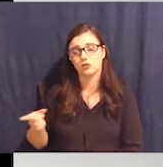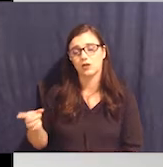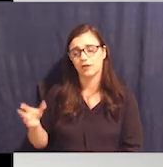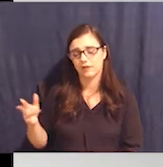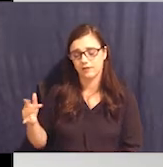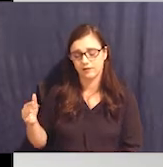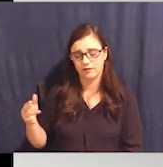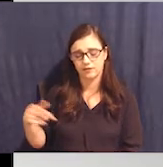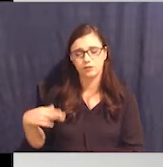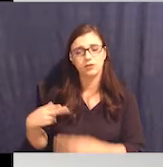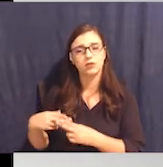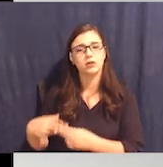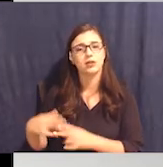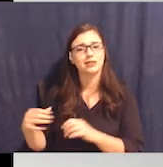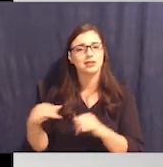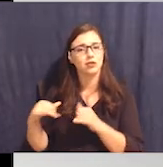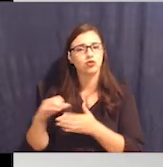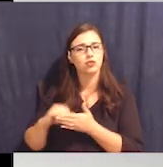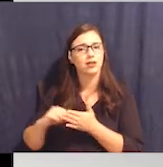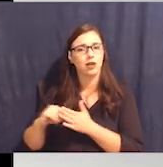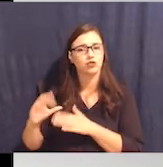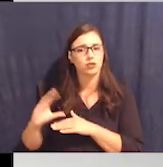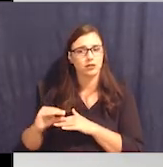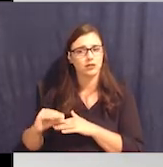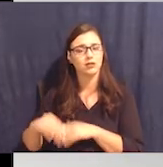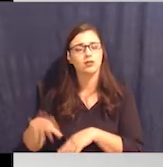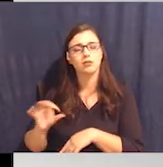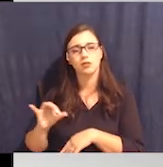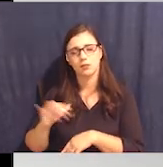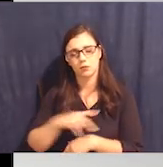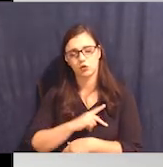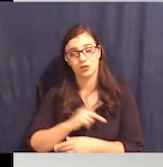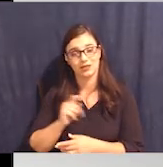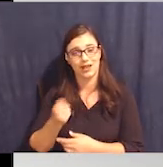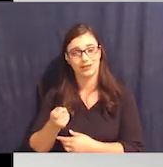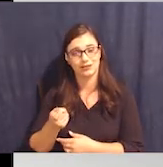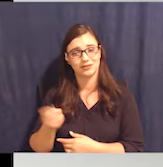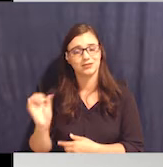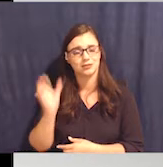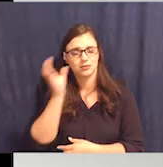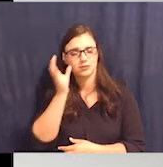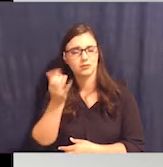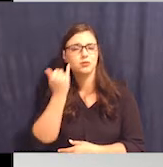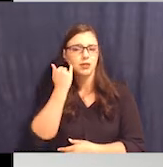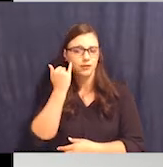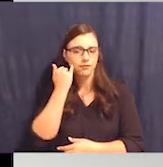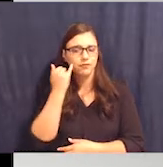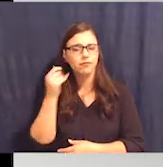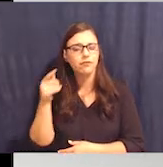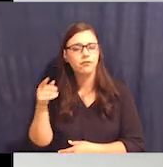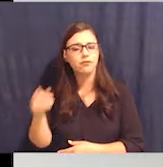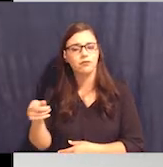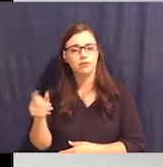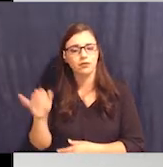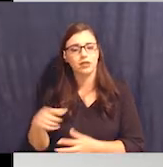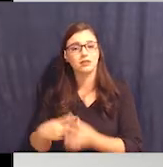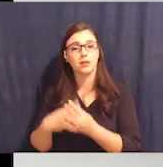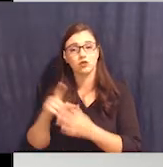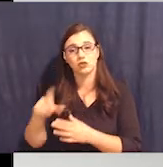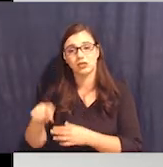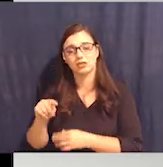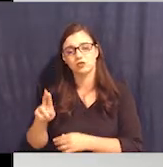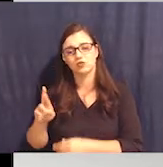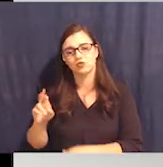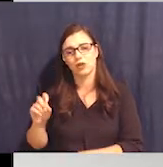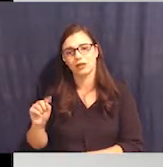amount of what we call a standard deduction, like we have on our personal taxes. If it's an irrevocable